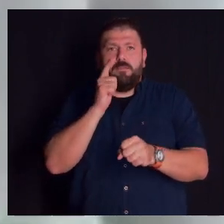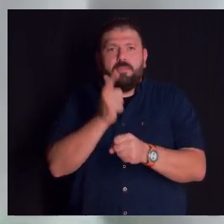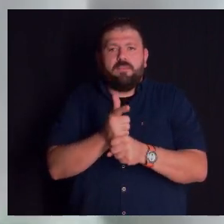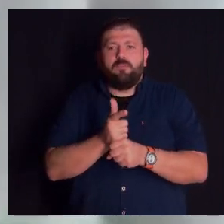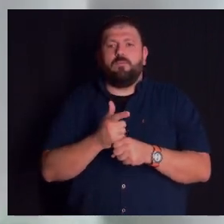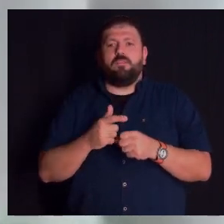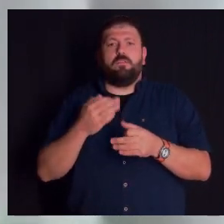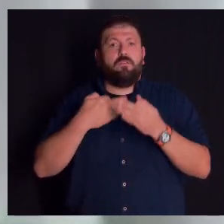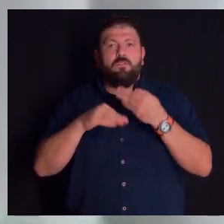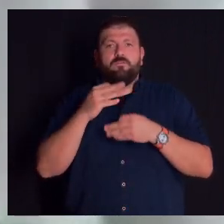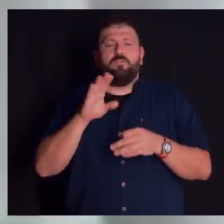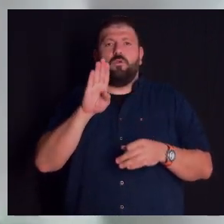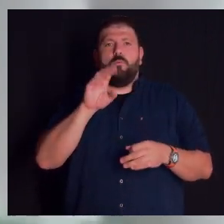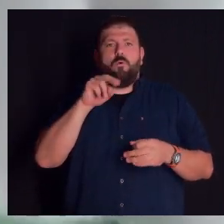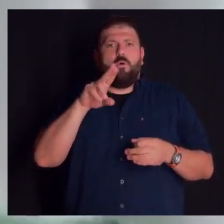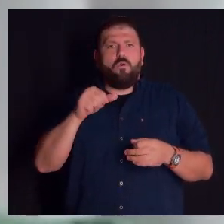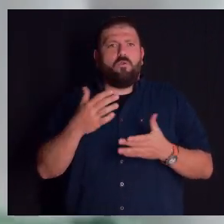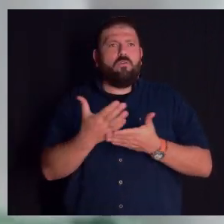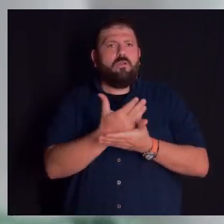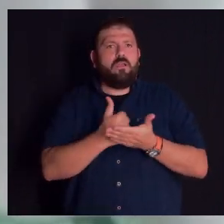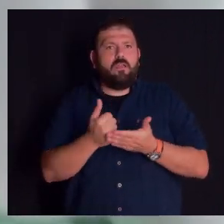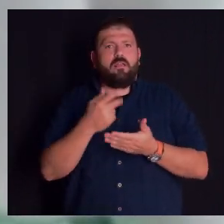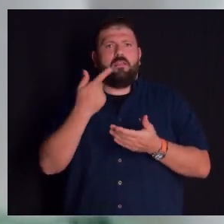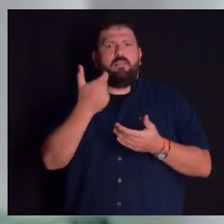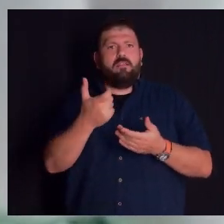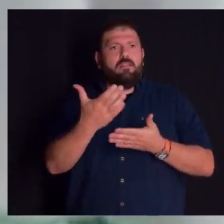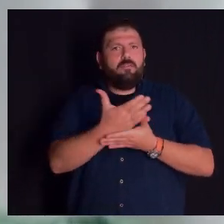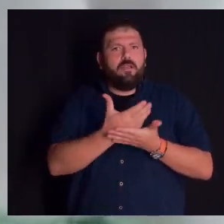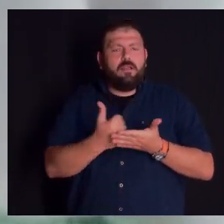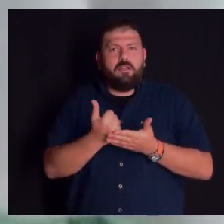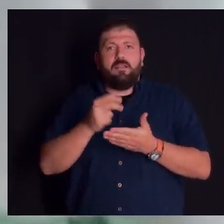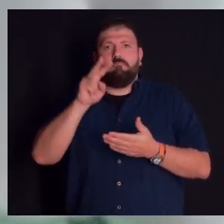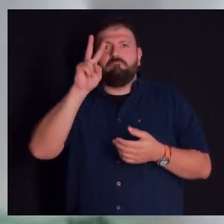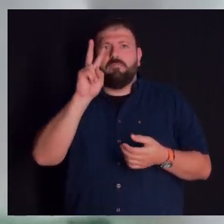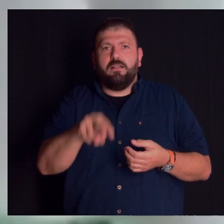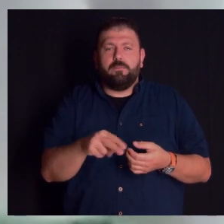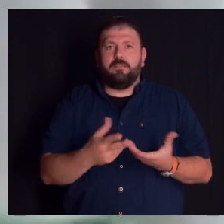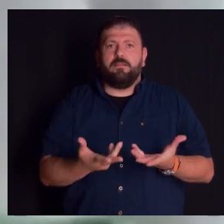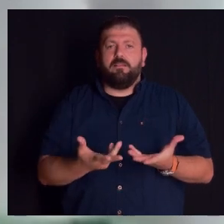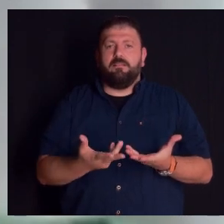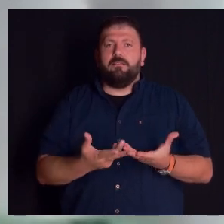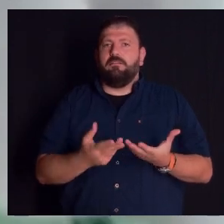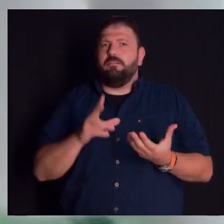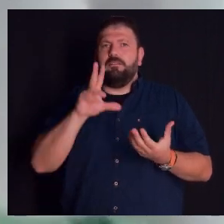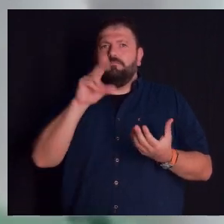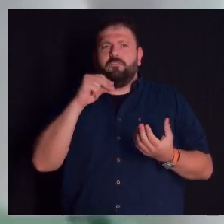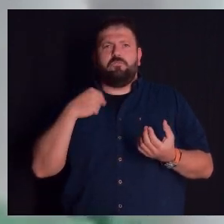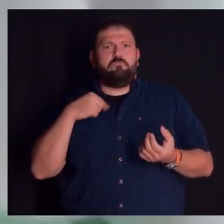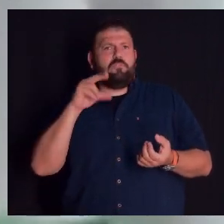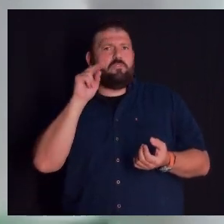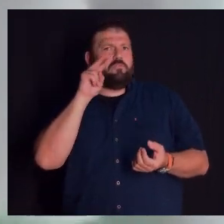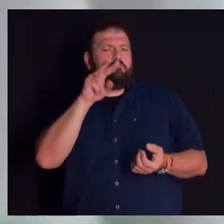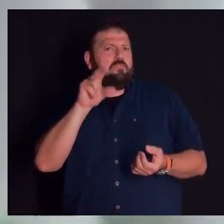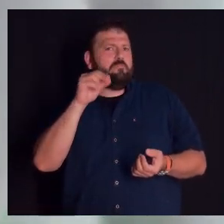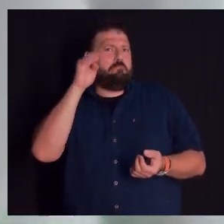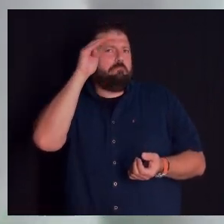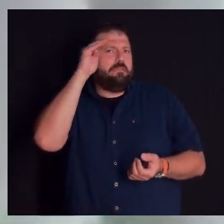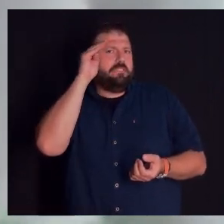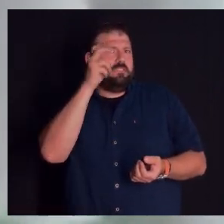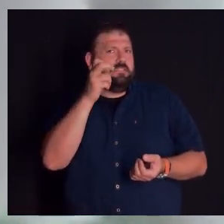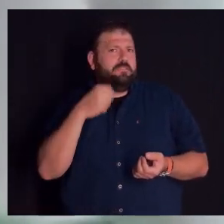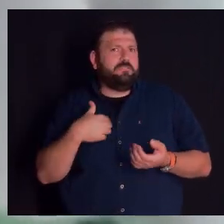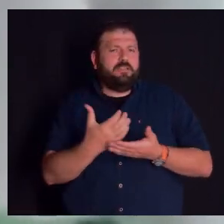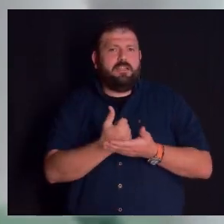I realized the bonuses that I can earn and what you can earn, and I didn't saw